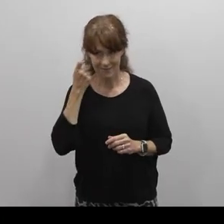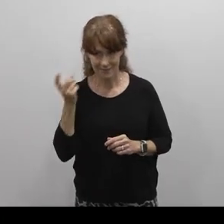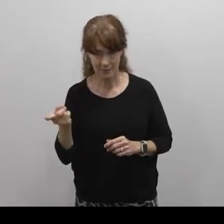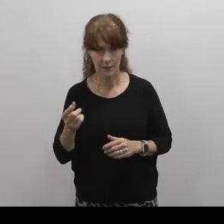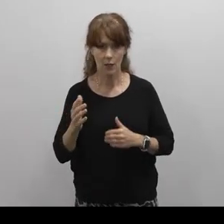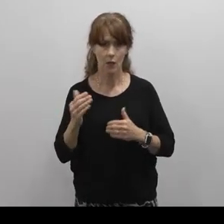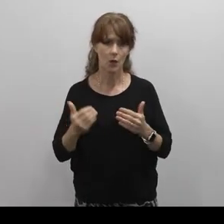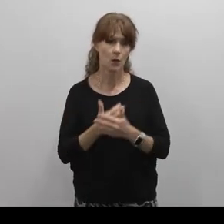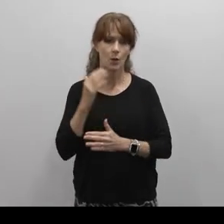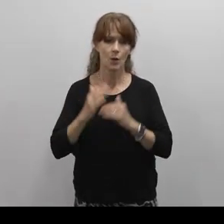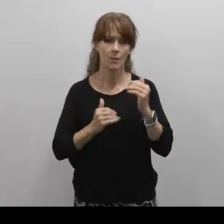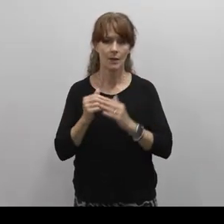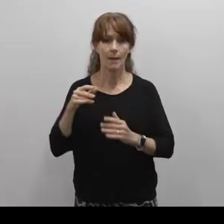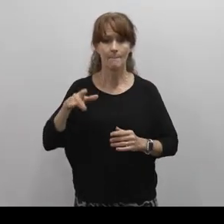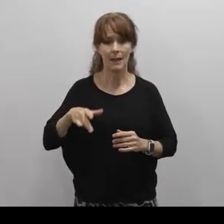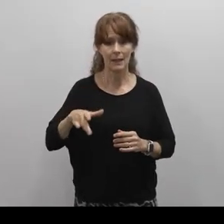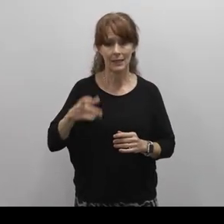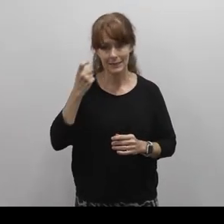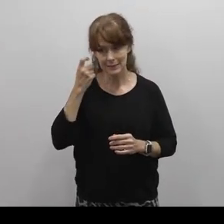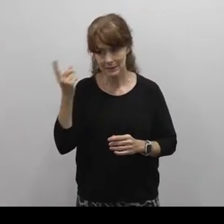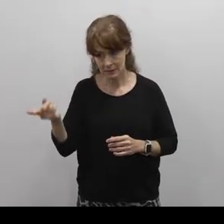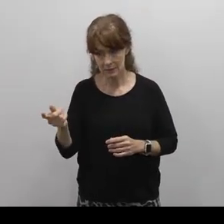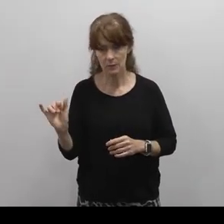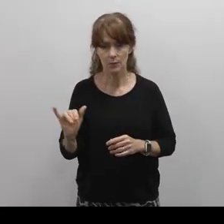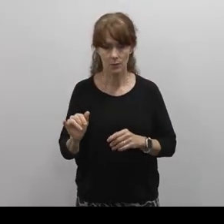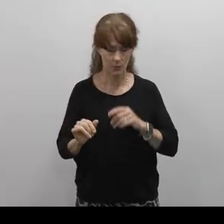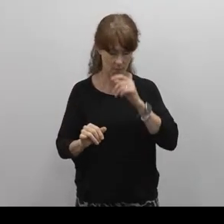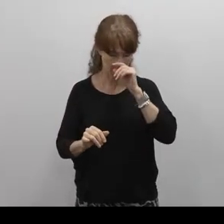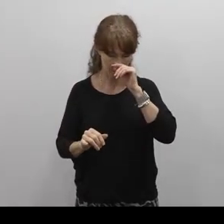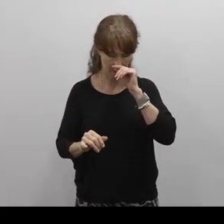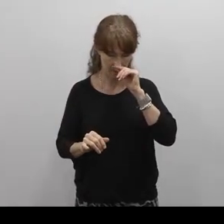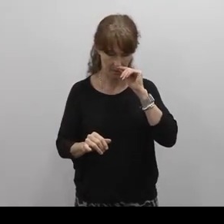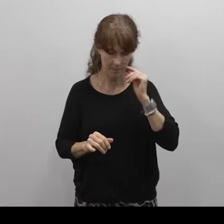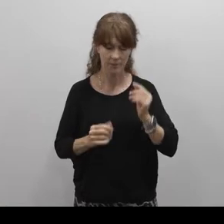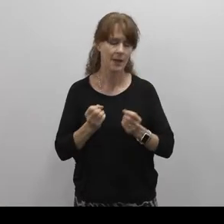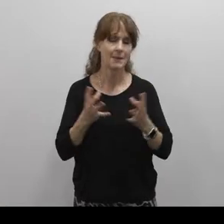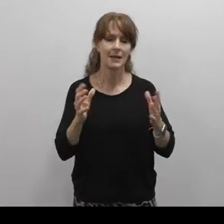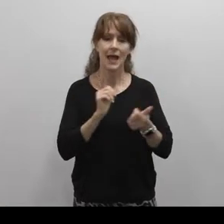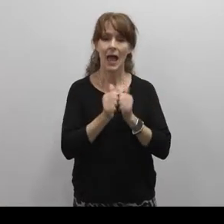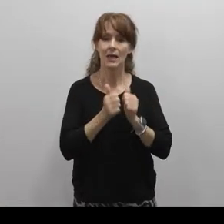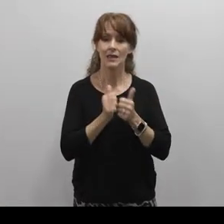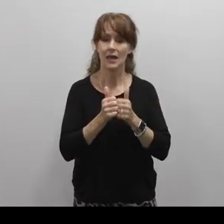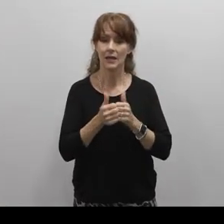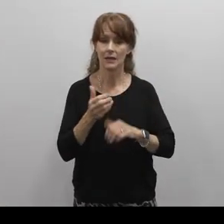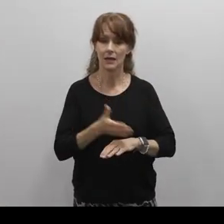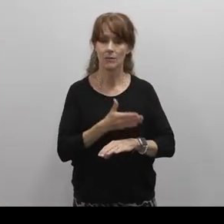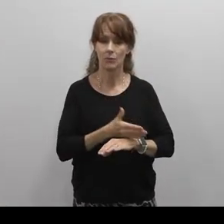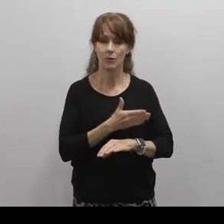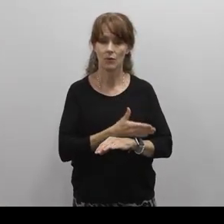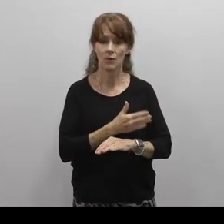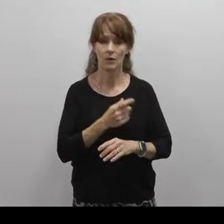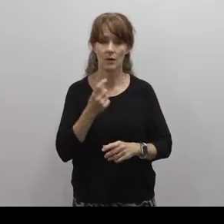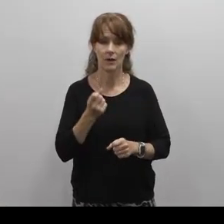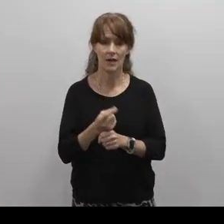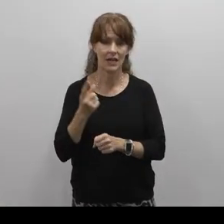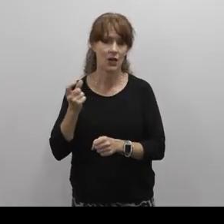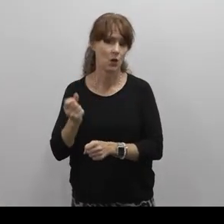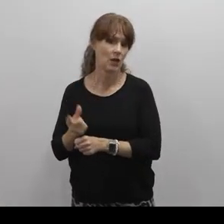have a new building we built at Milliken just a short time ago as well. And there's also a number of athletic-based improvements that we embark on from year to